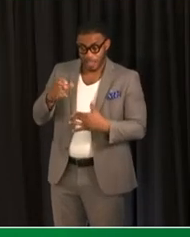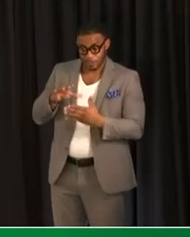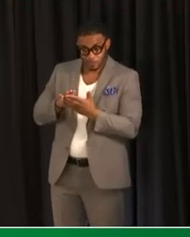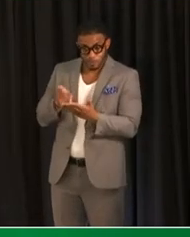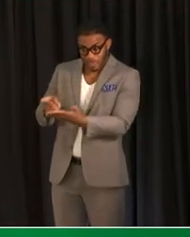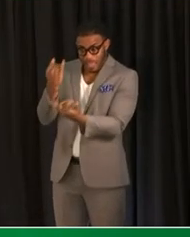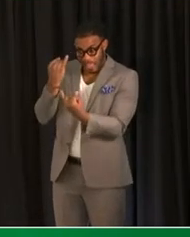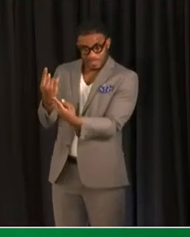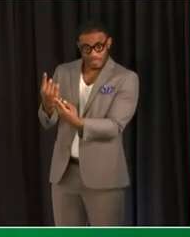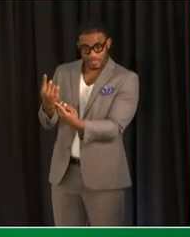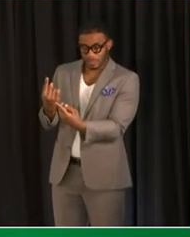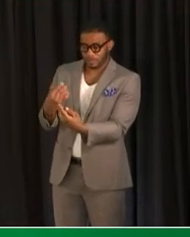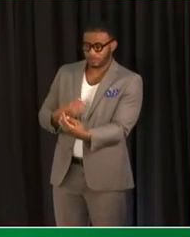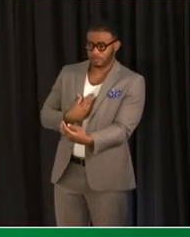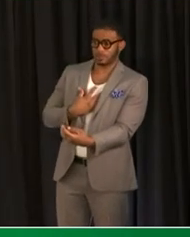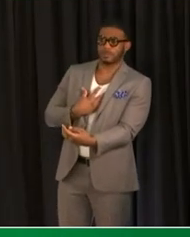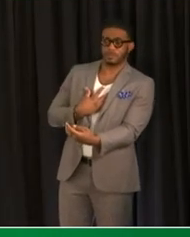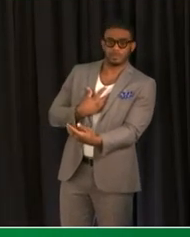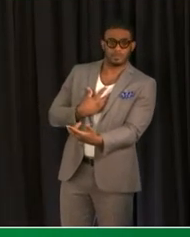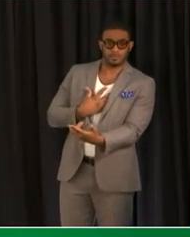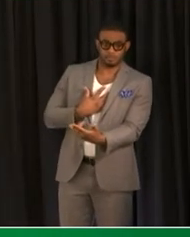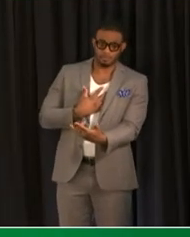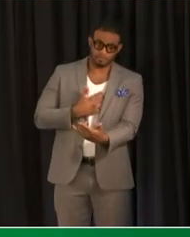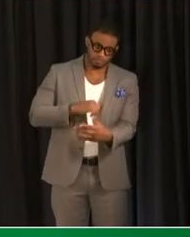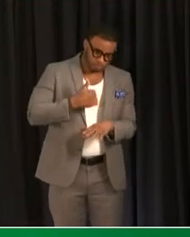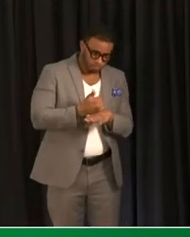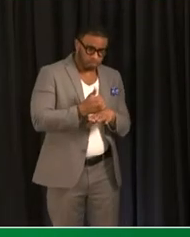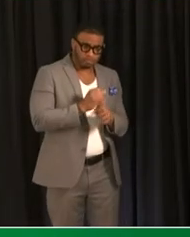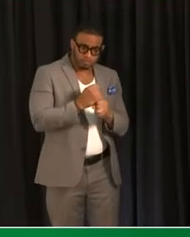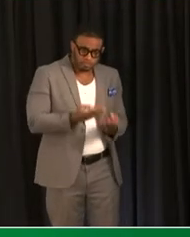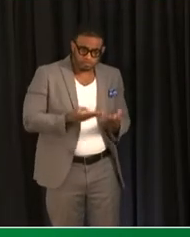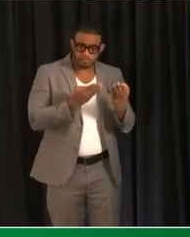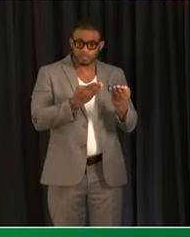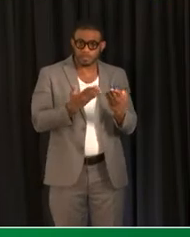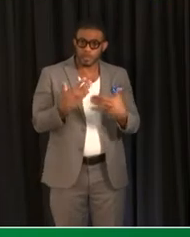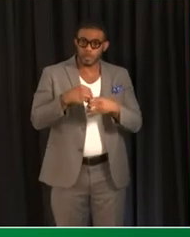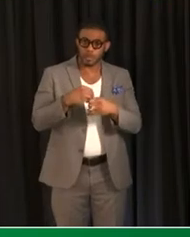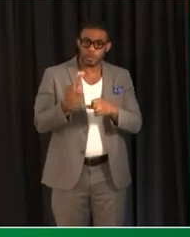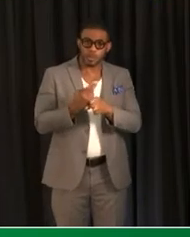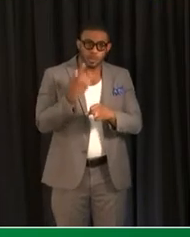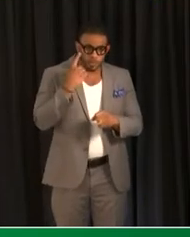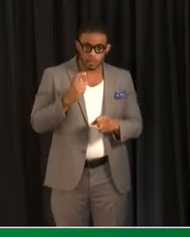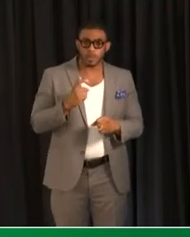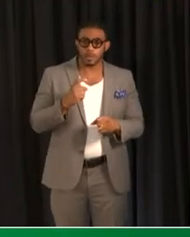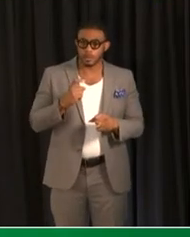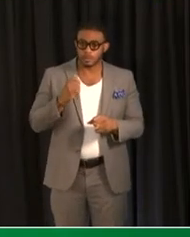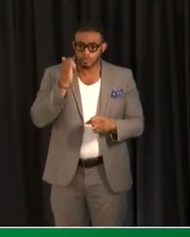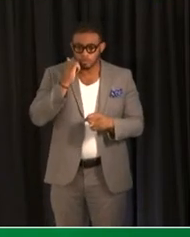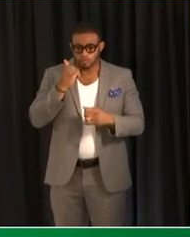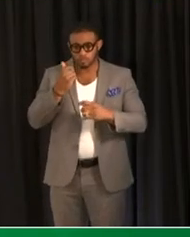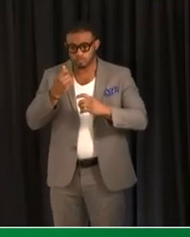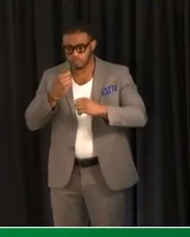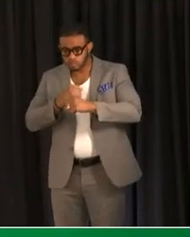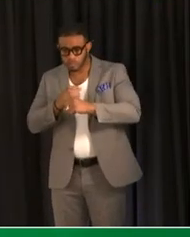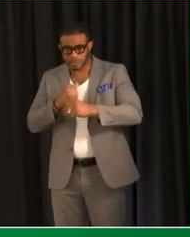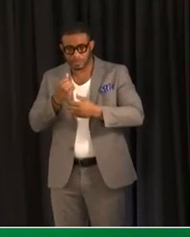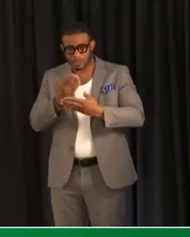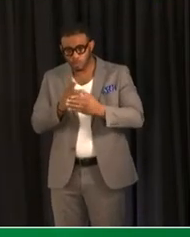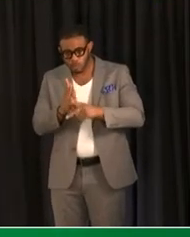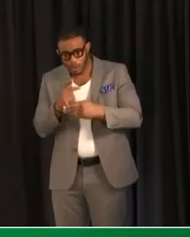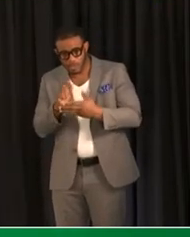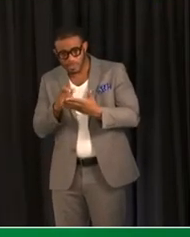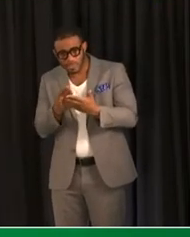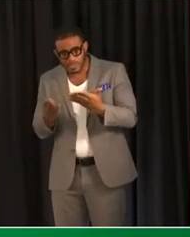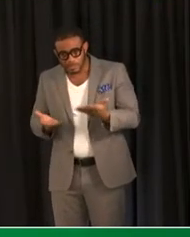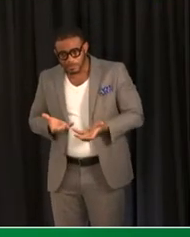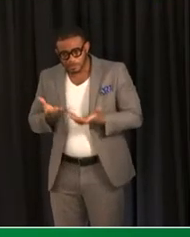school student, and it's really important that we include these youth perspectives as we move forward. I also want to